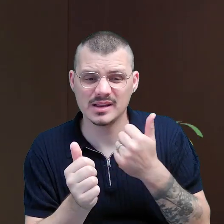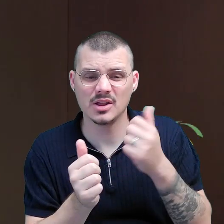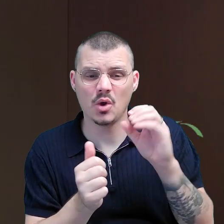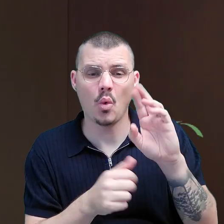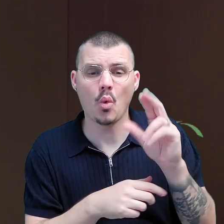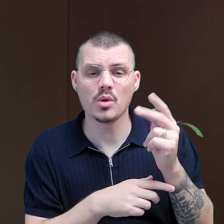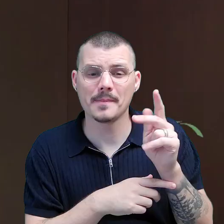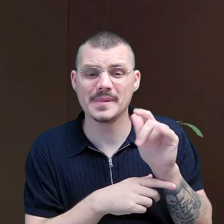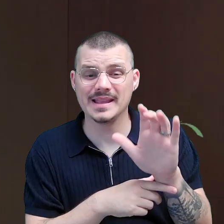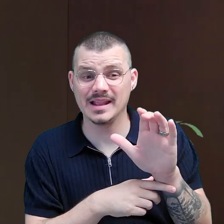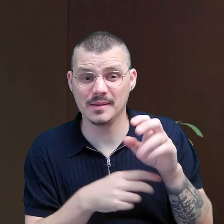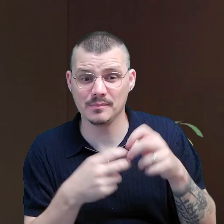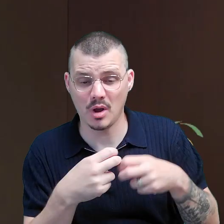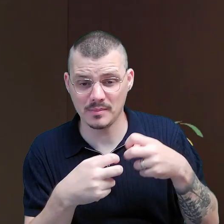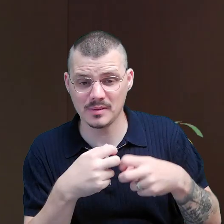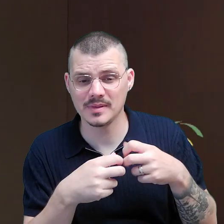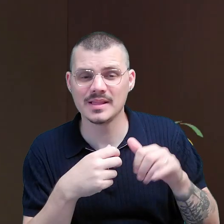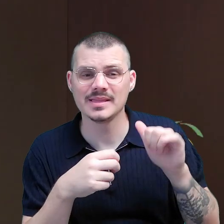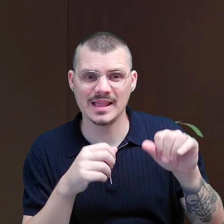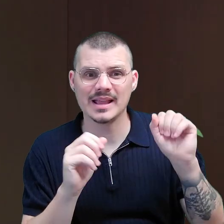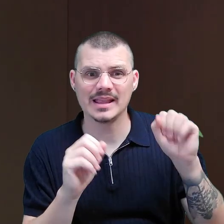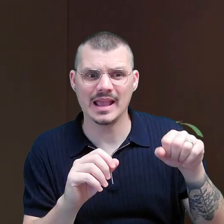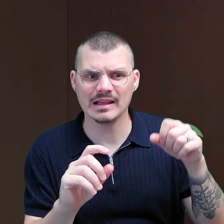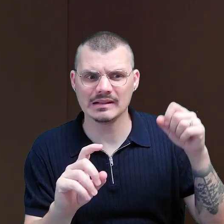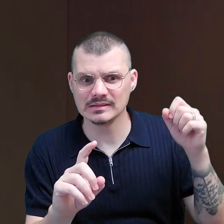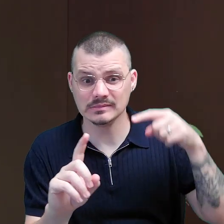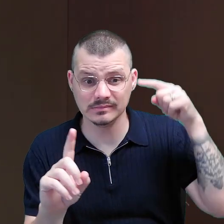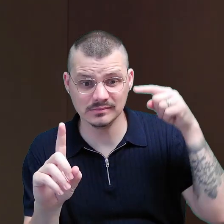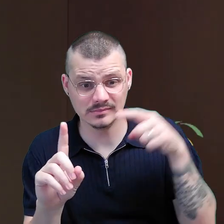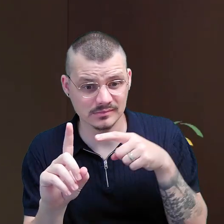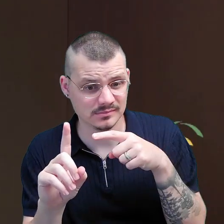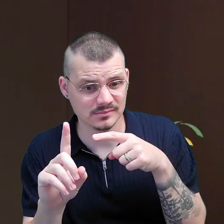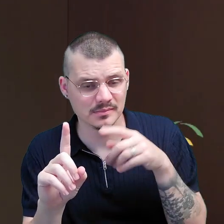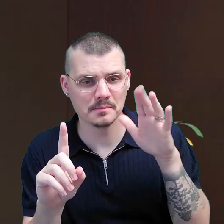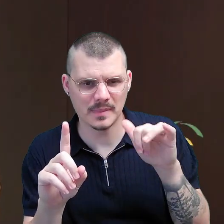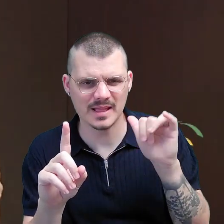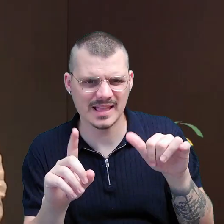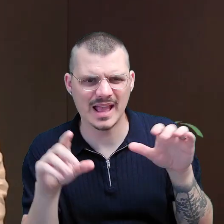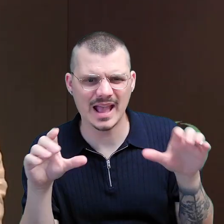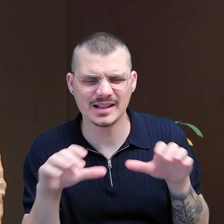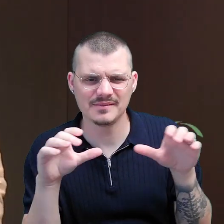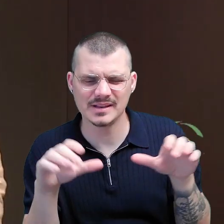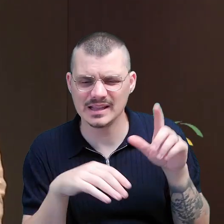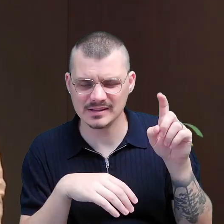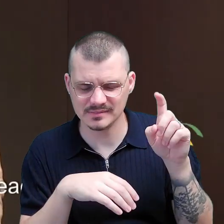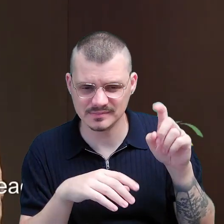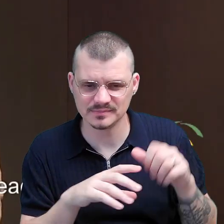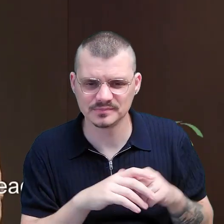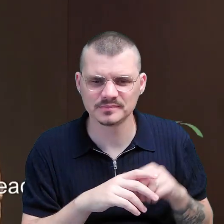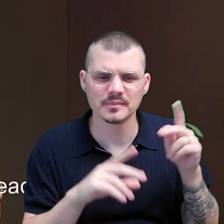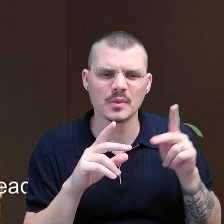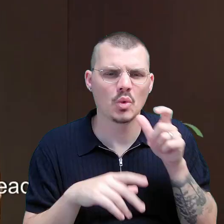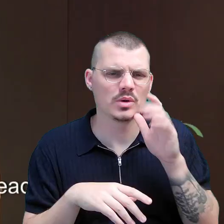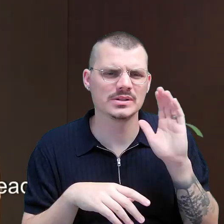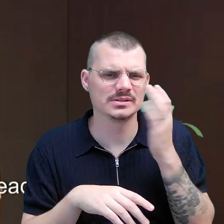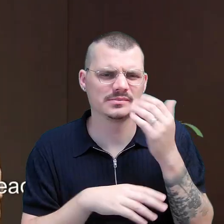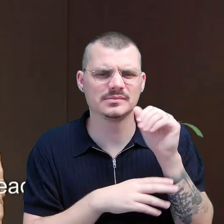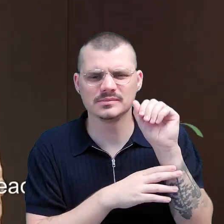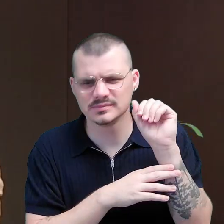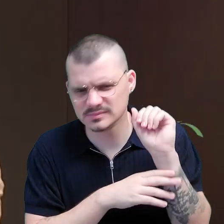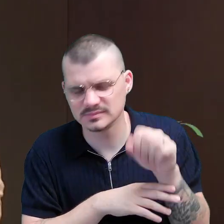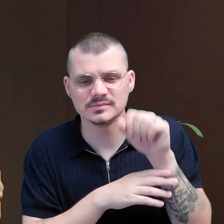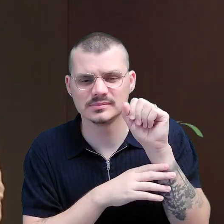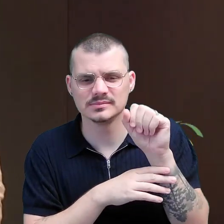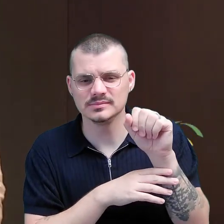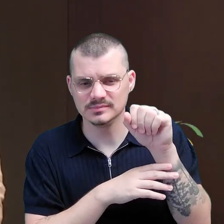orthopedic problem that can be signaled by this activity? People that seem to be whipping their